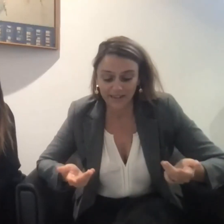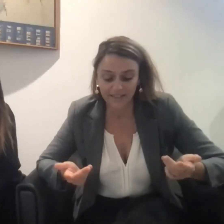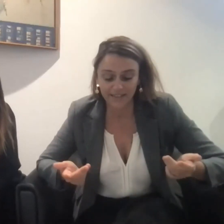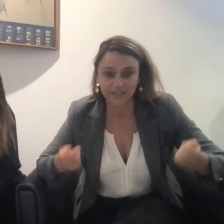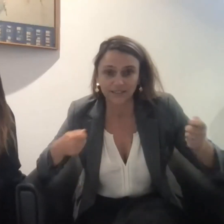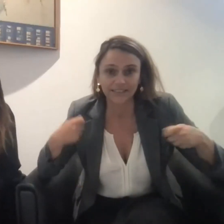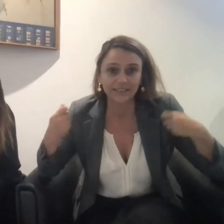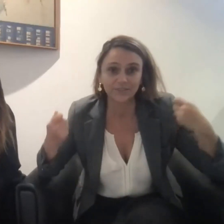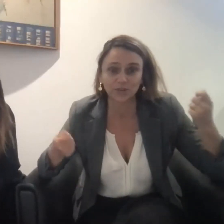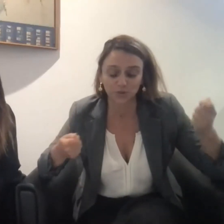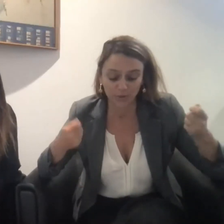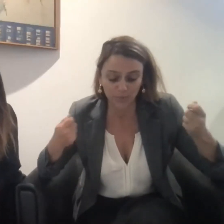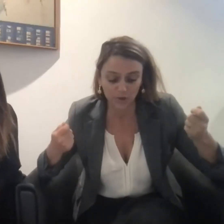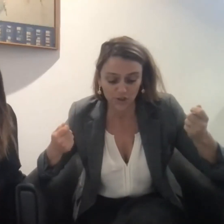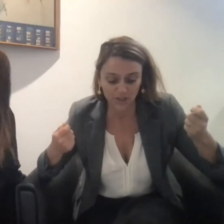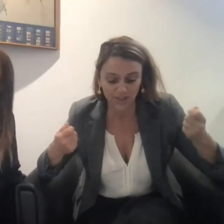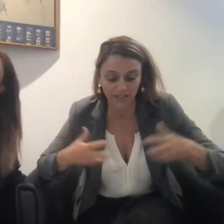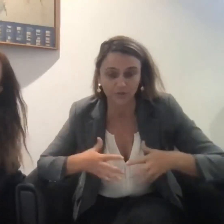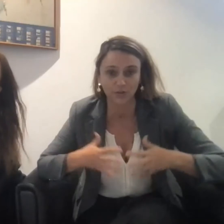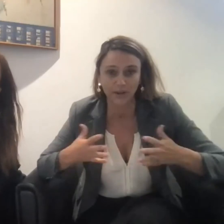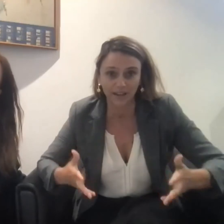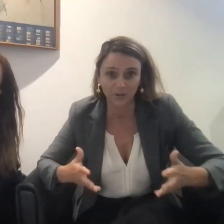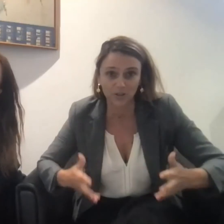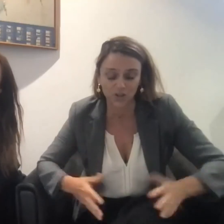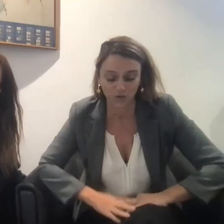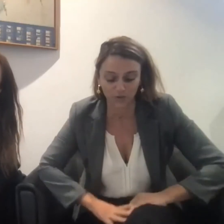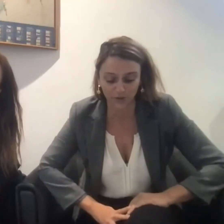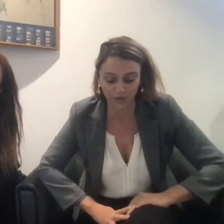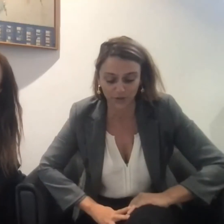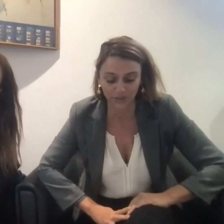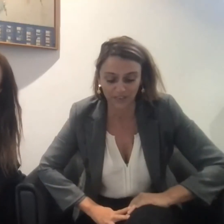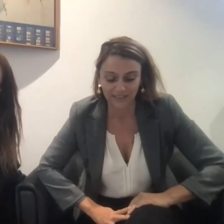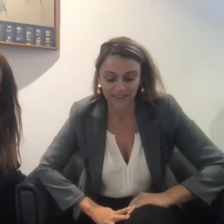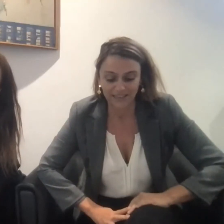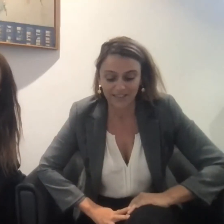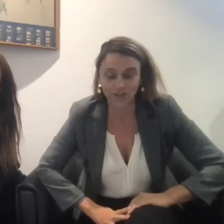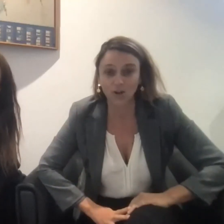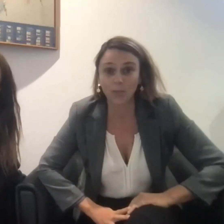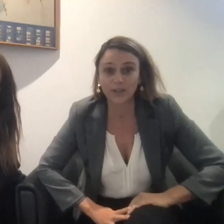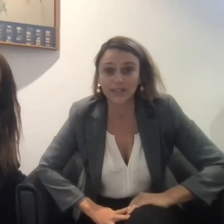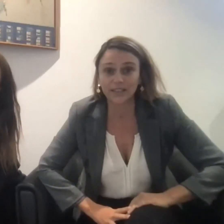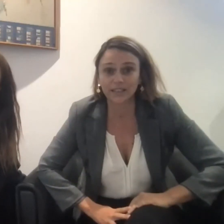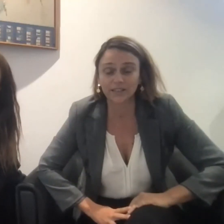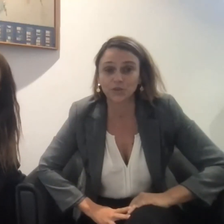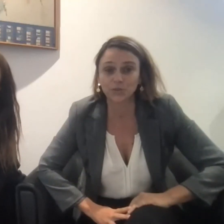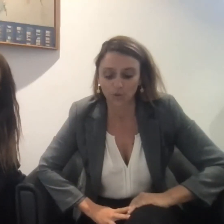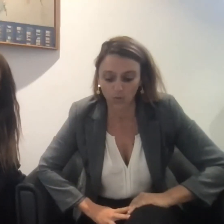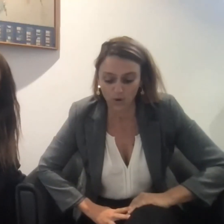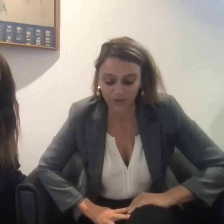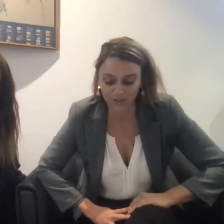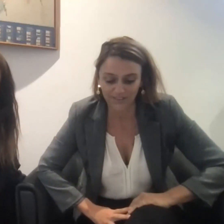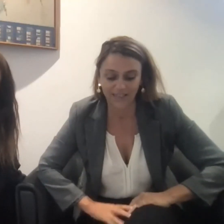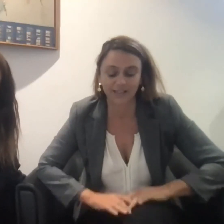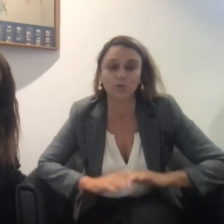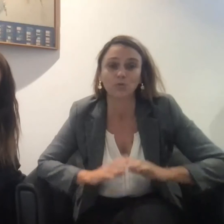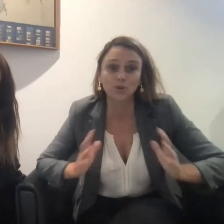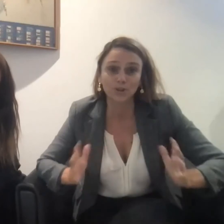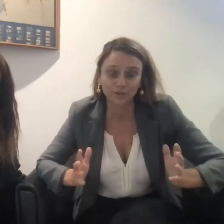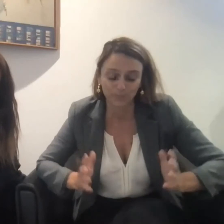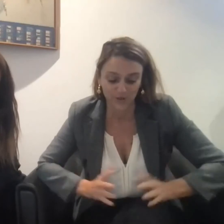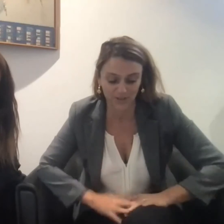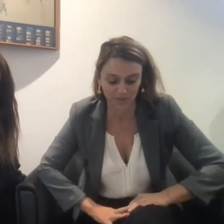to many cognitive contributions that foreign language offer you, it is an opening onto the world and